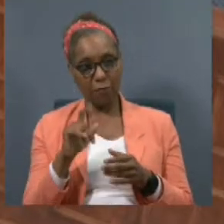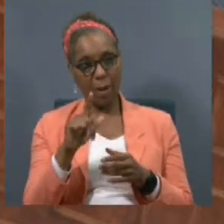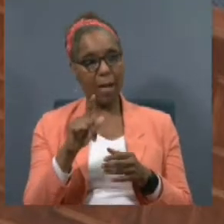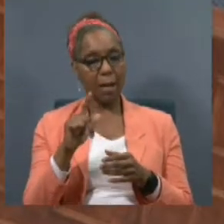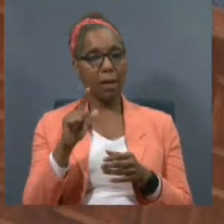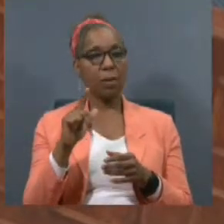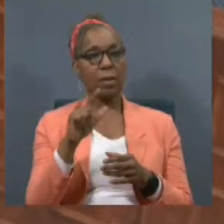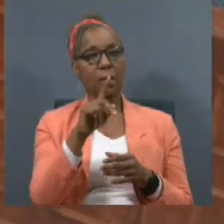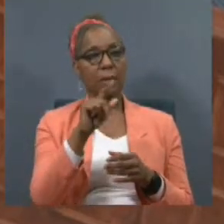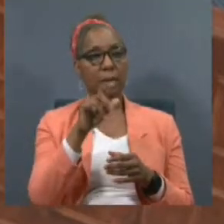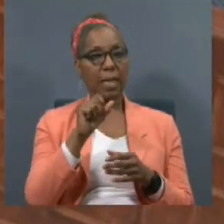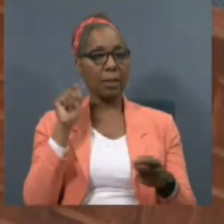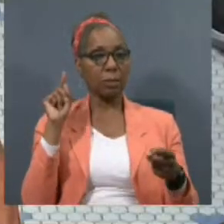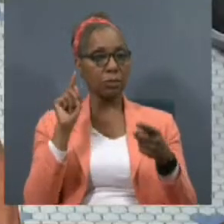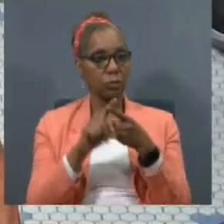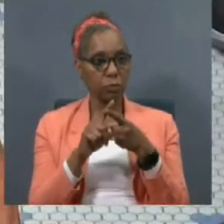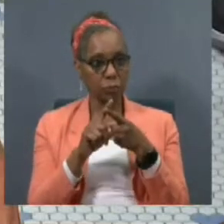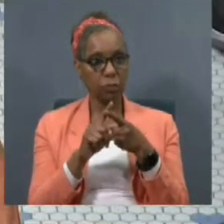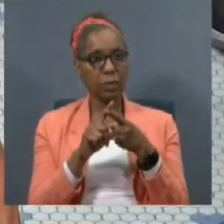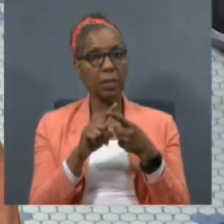up Canis towards